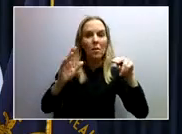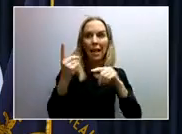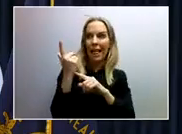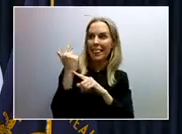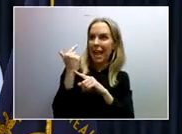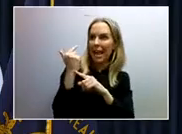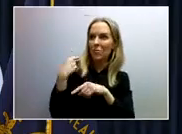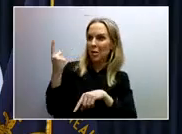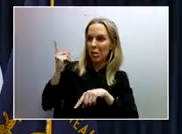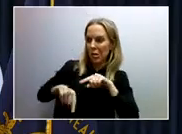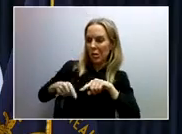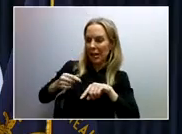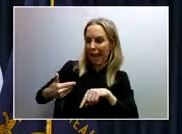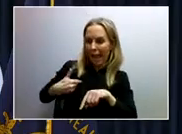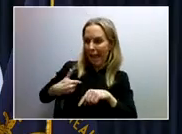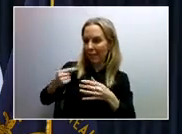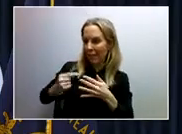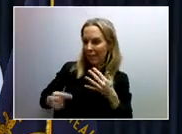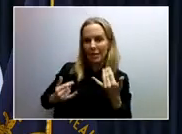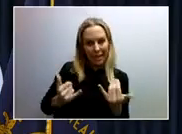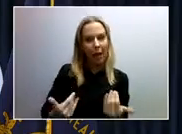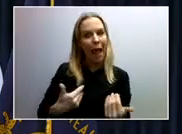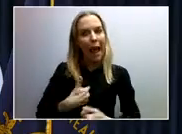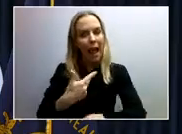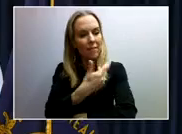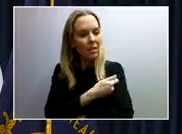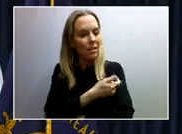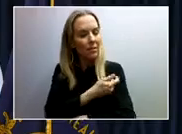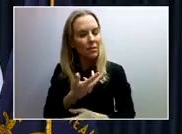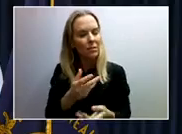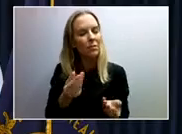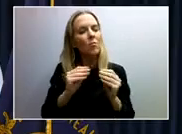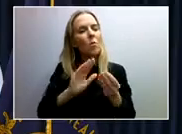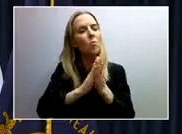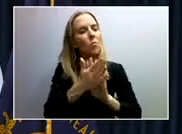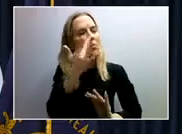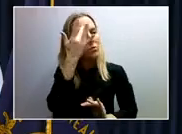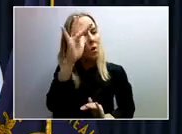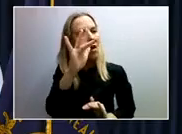to be smart about it. Corinne Boyer.